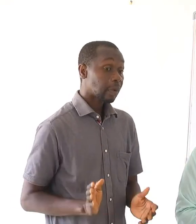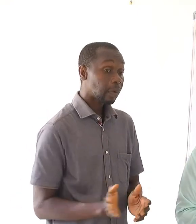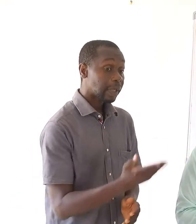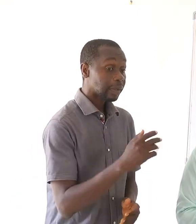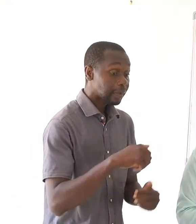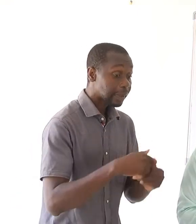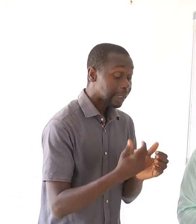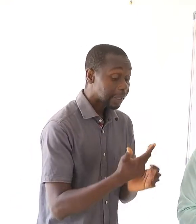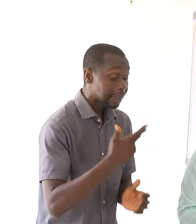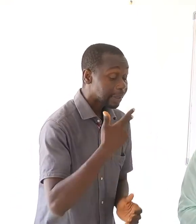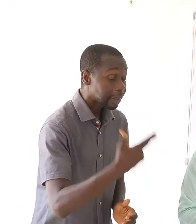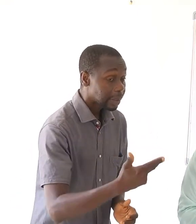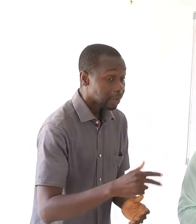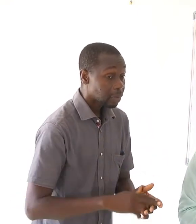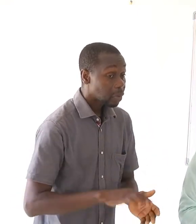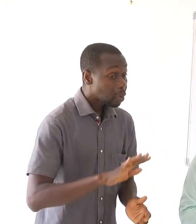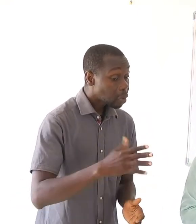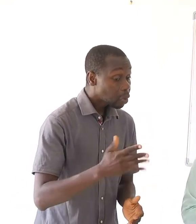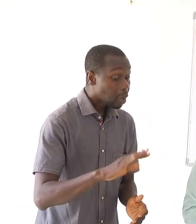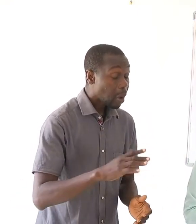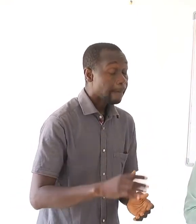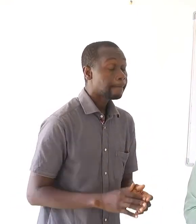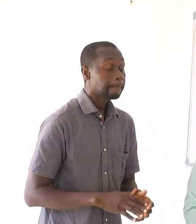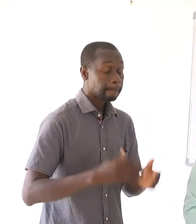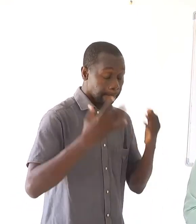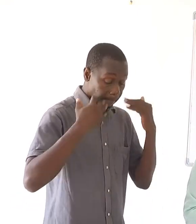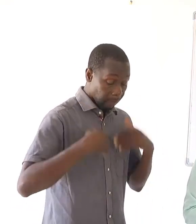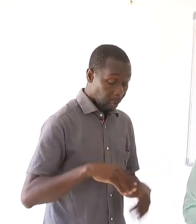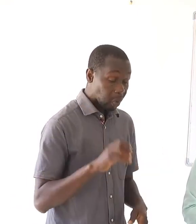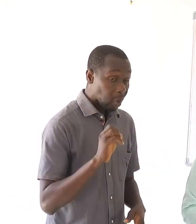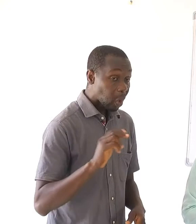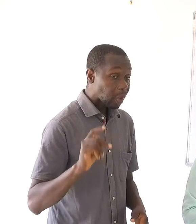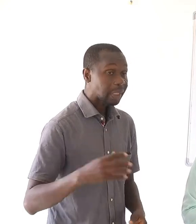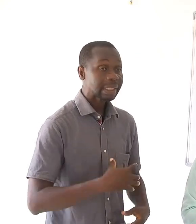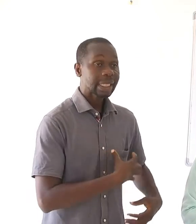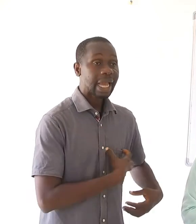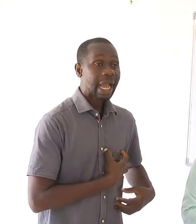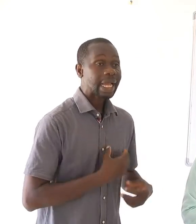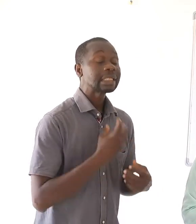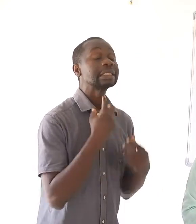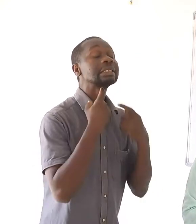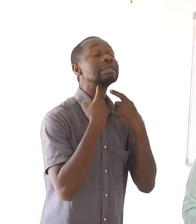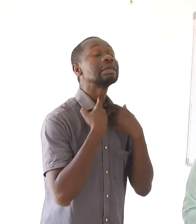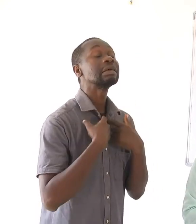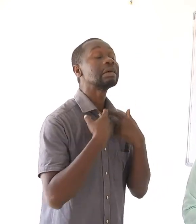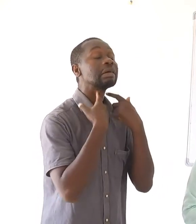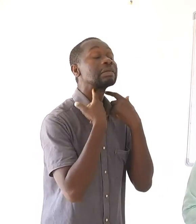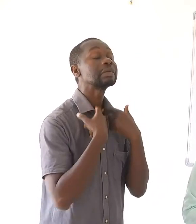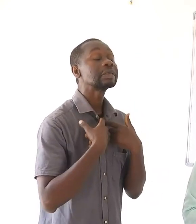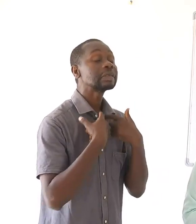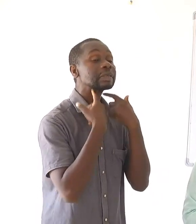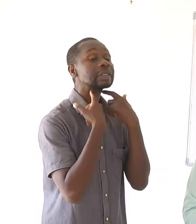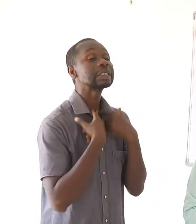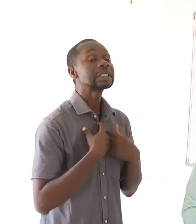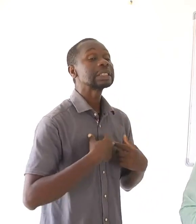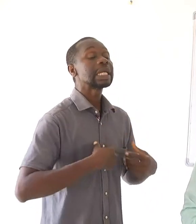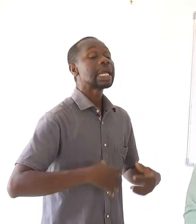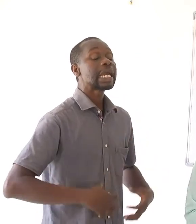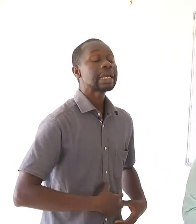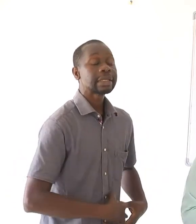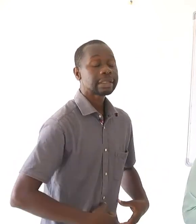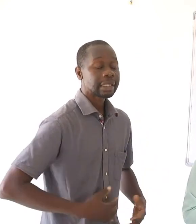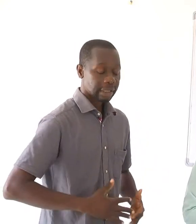where we looked at some body organs: the heart, the lungs, the intestine,